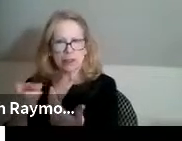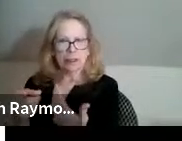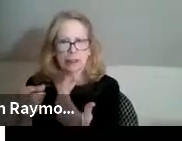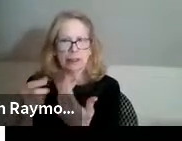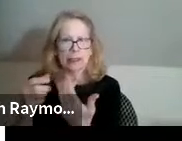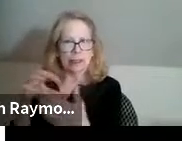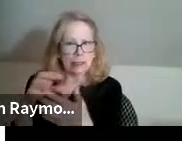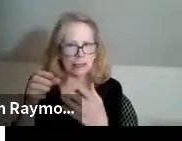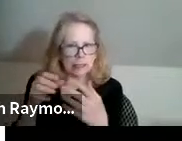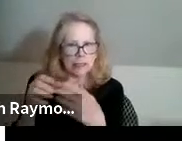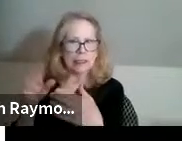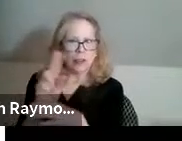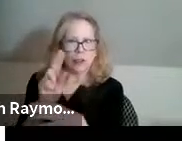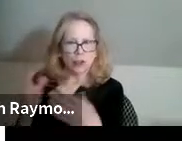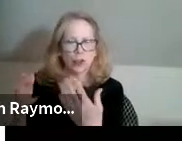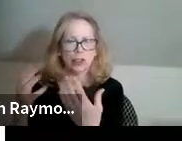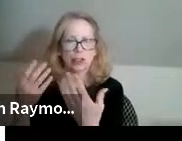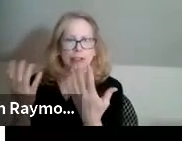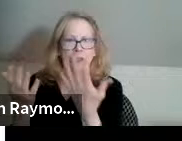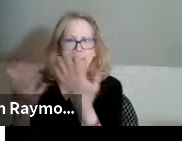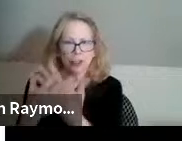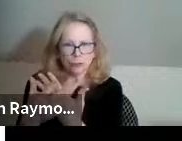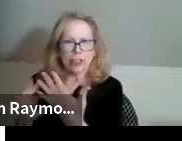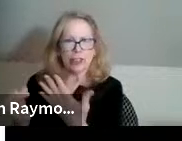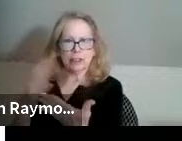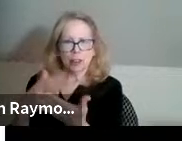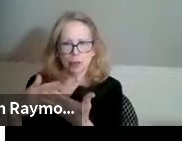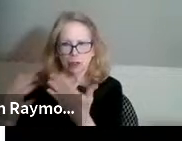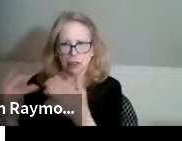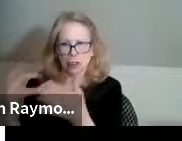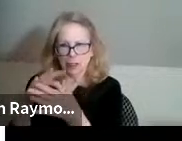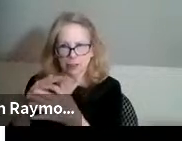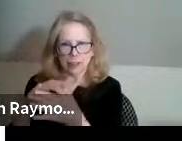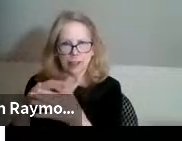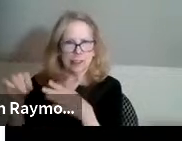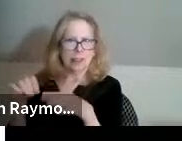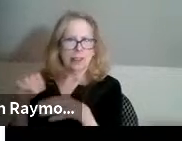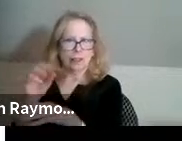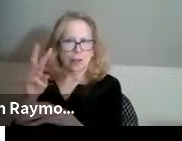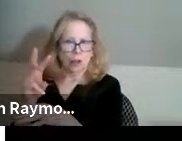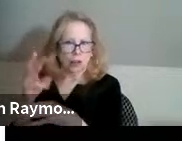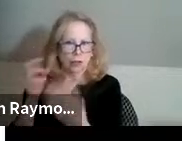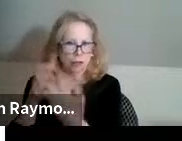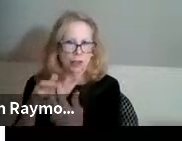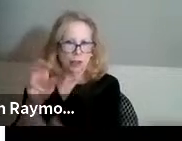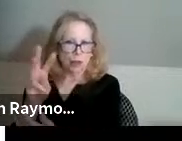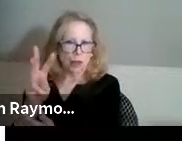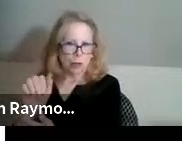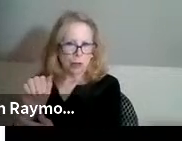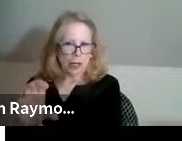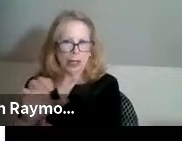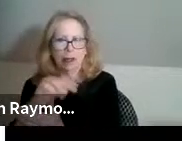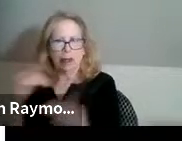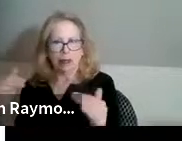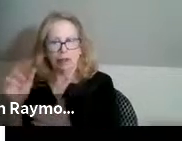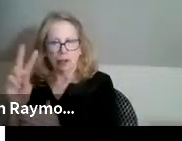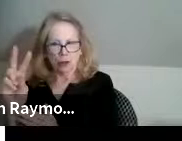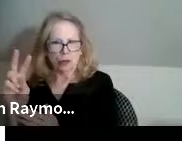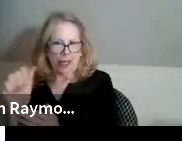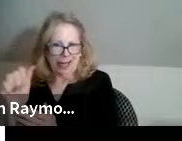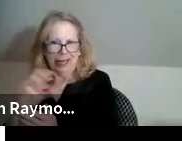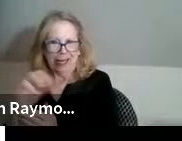of platforms and applications shall conform to WCAG 2.0 Level A and AA success and conformance